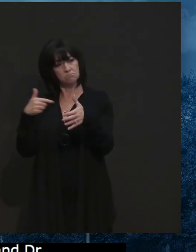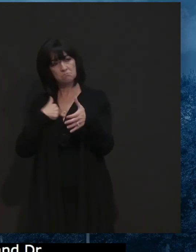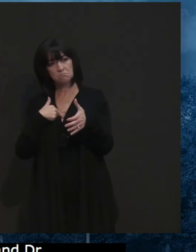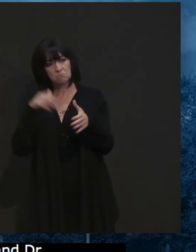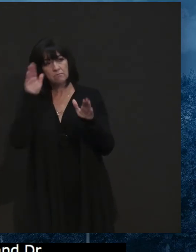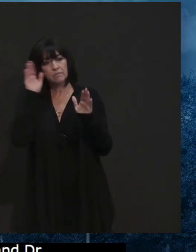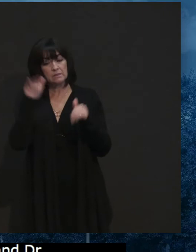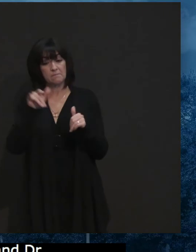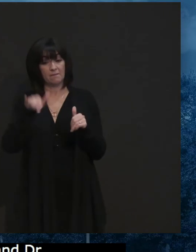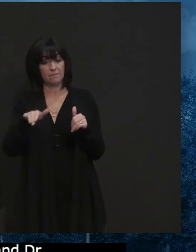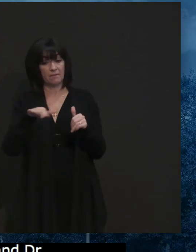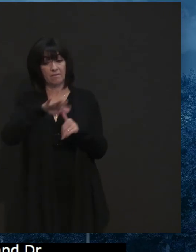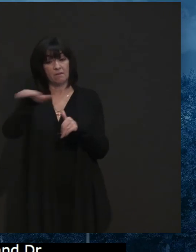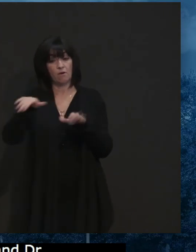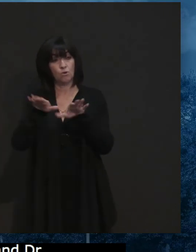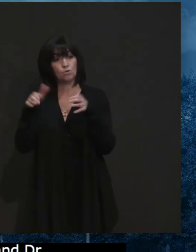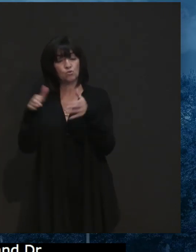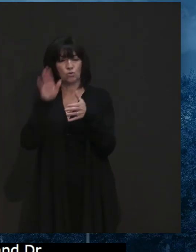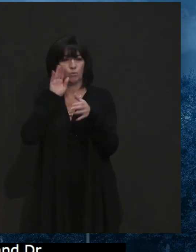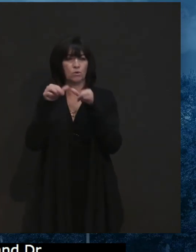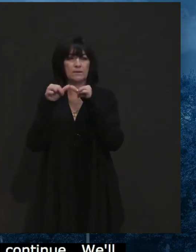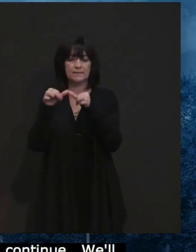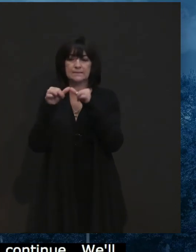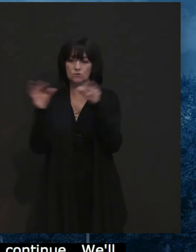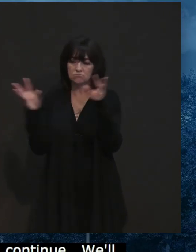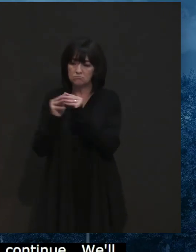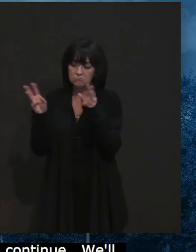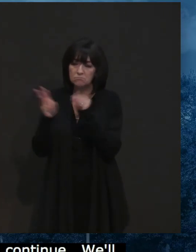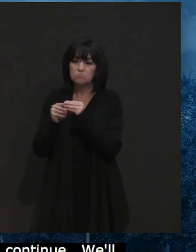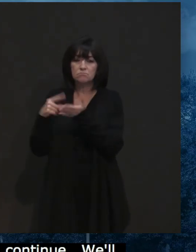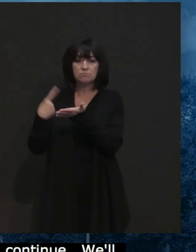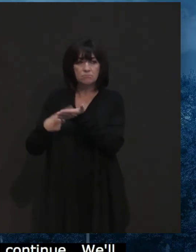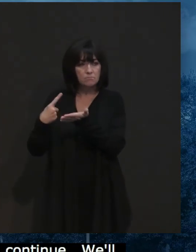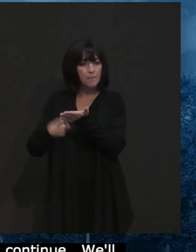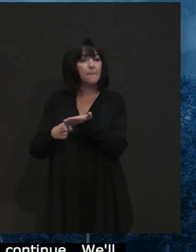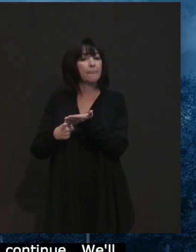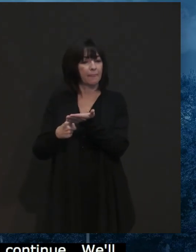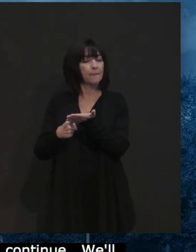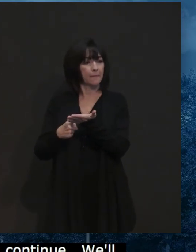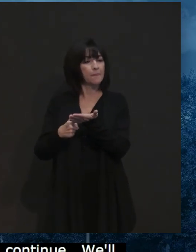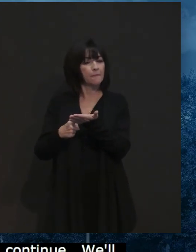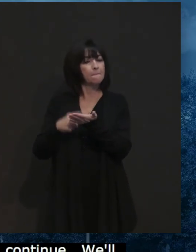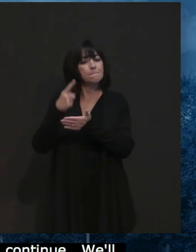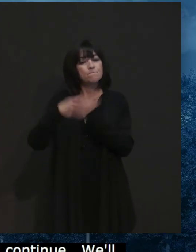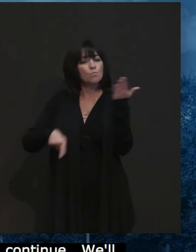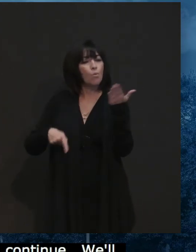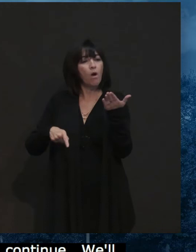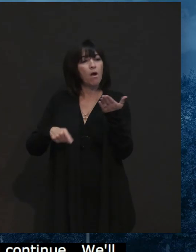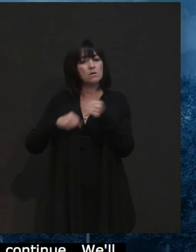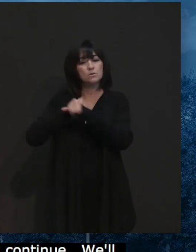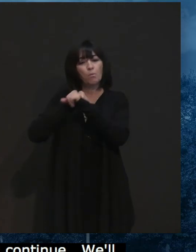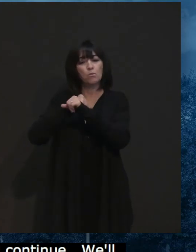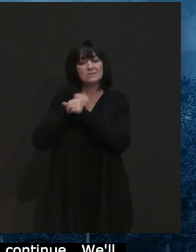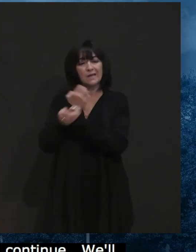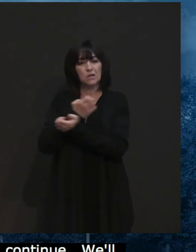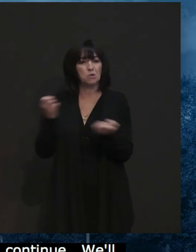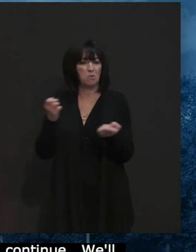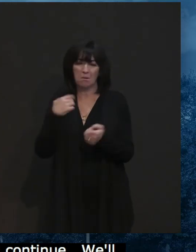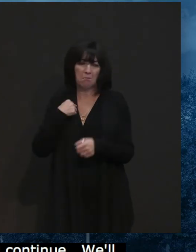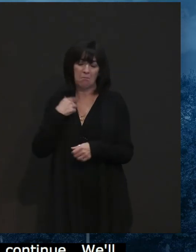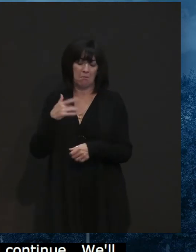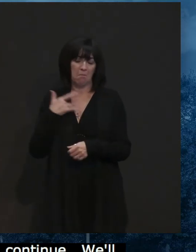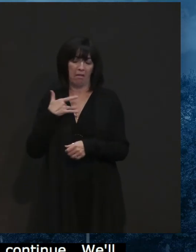We'll continue to get updates on personal protective equipment that needs and stockpiling, so I would expect that that would